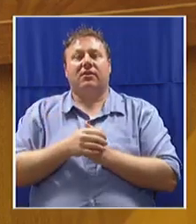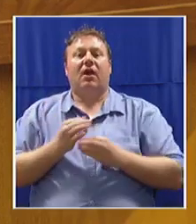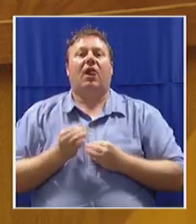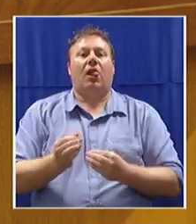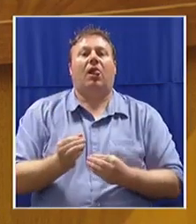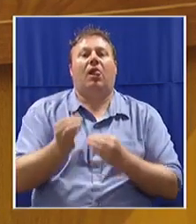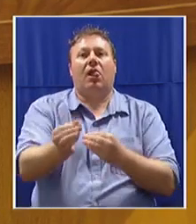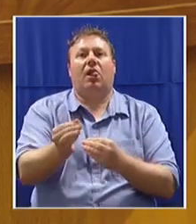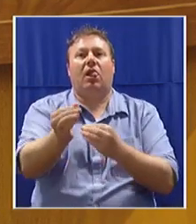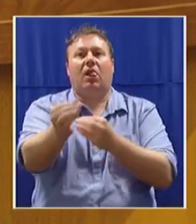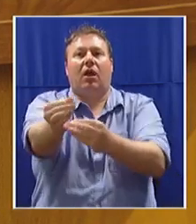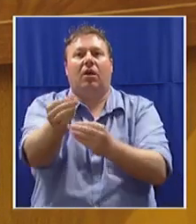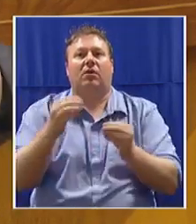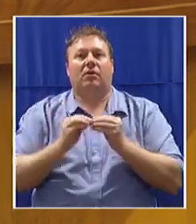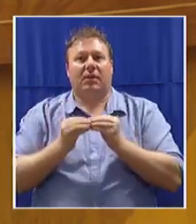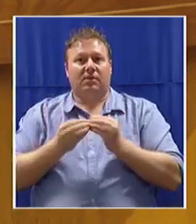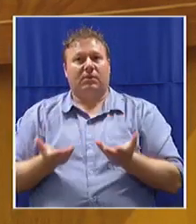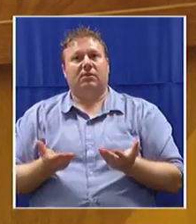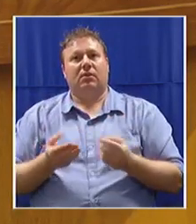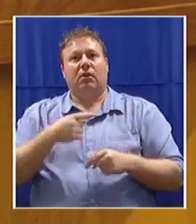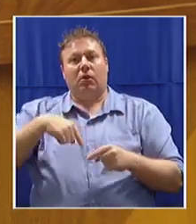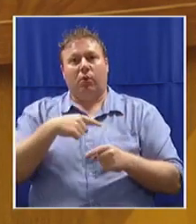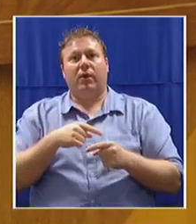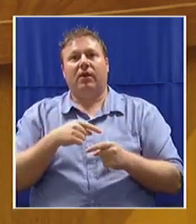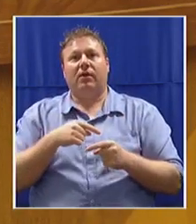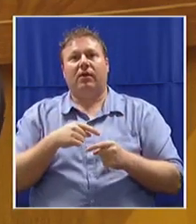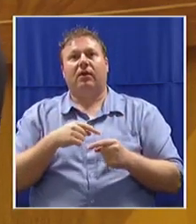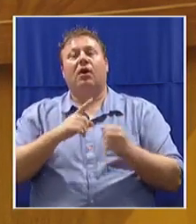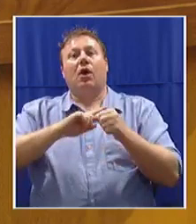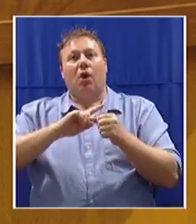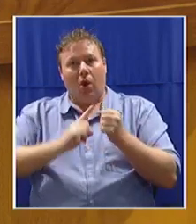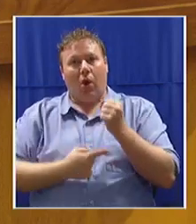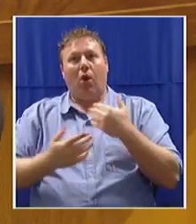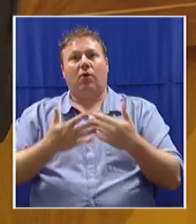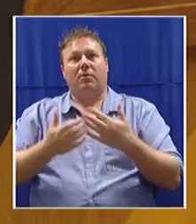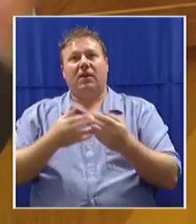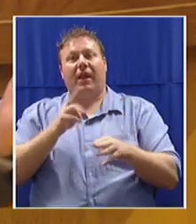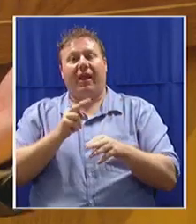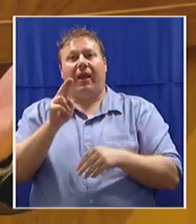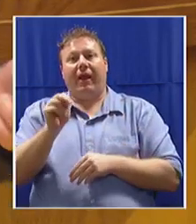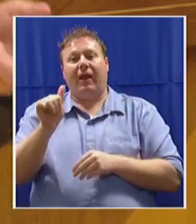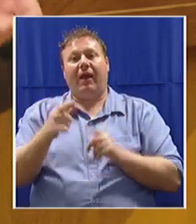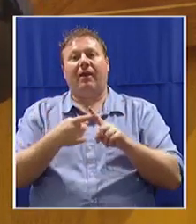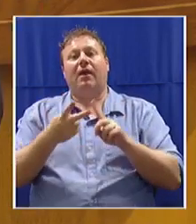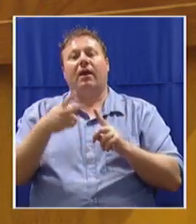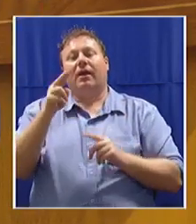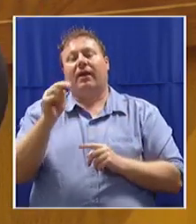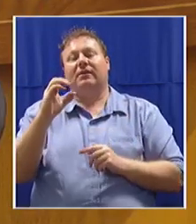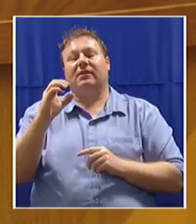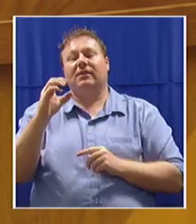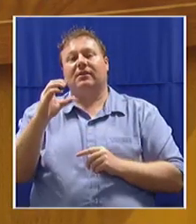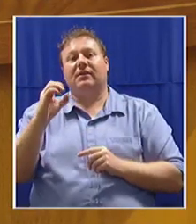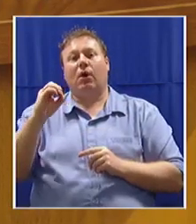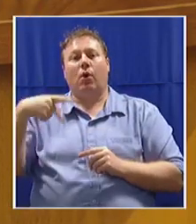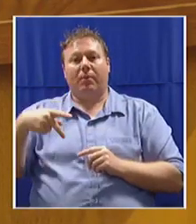delays in bringing the amendments. And then we are sitting at the last minute, the National Assembly and the National Council of Provinces, to effect